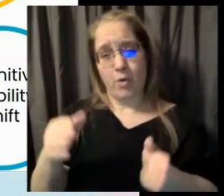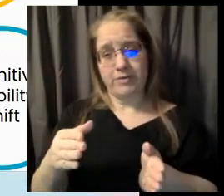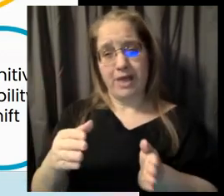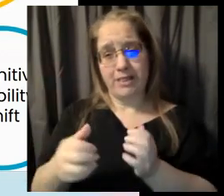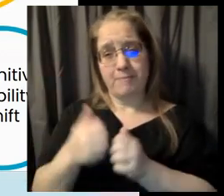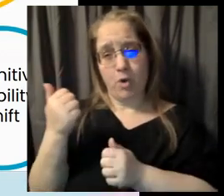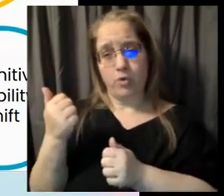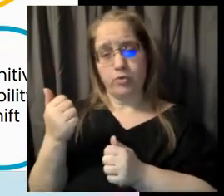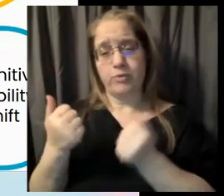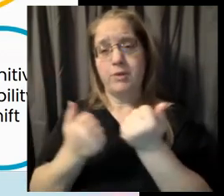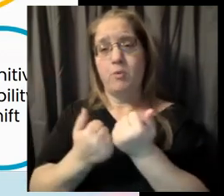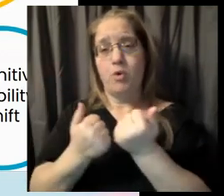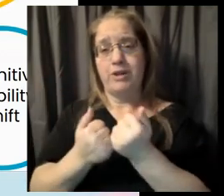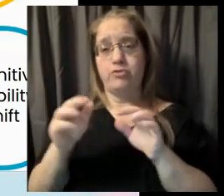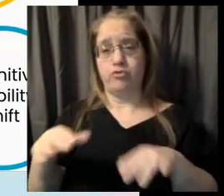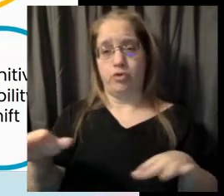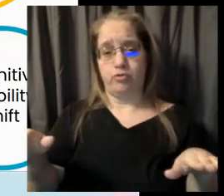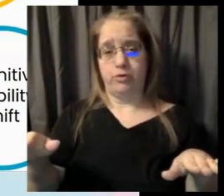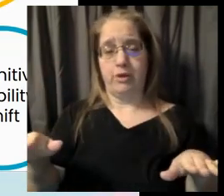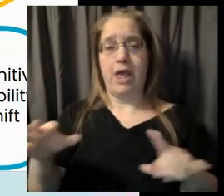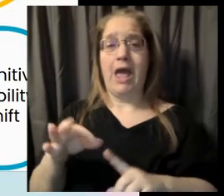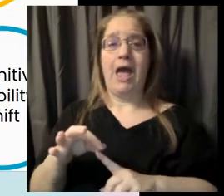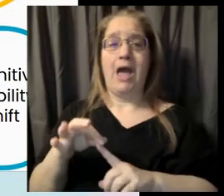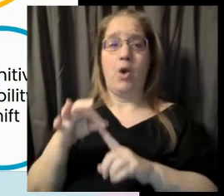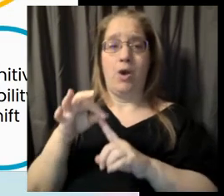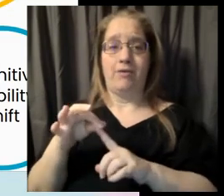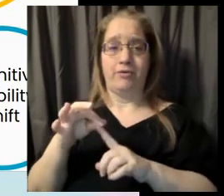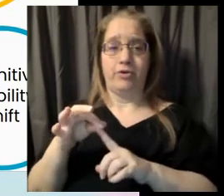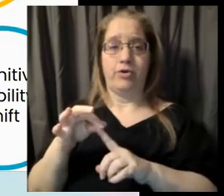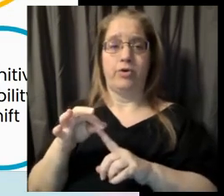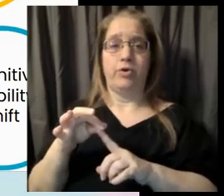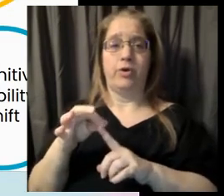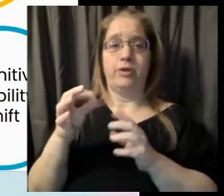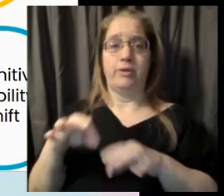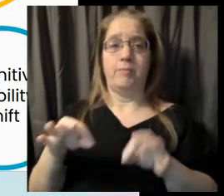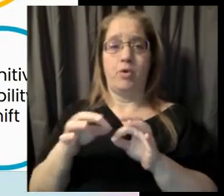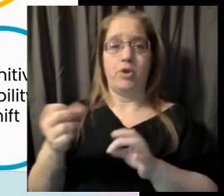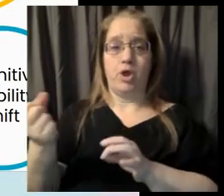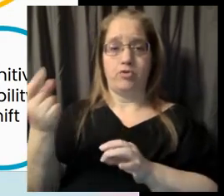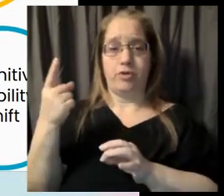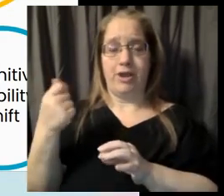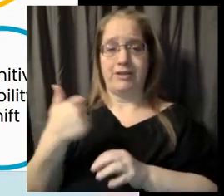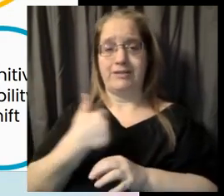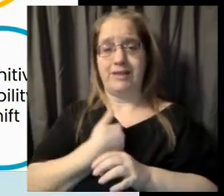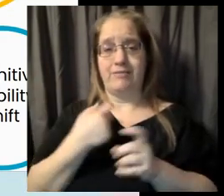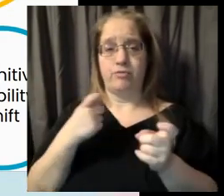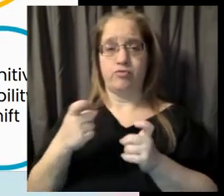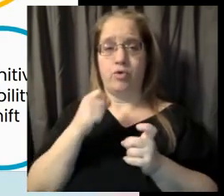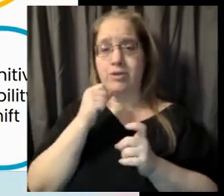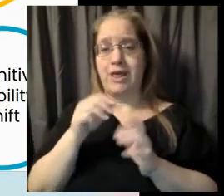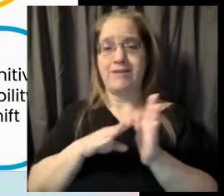the most when we're supporting children. However, what's important to understand that self-control is not developed